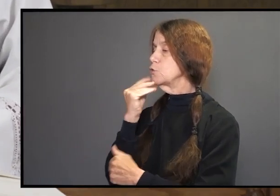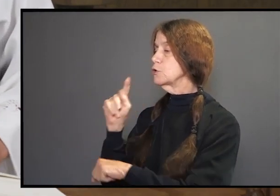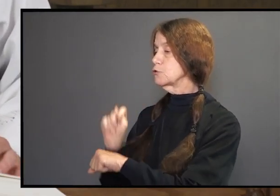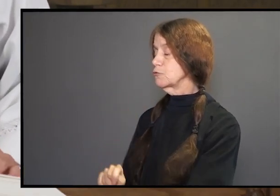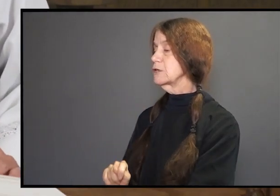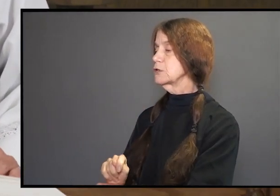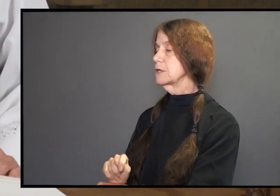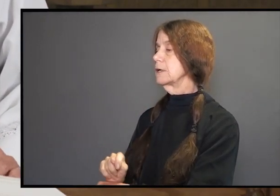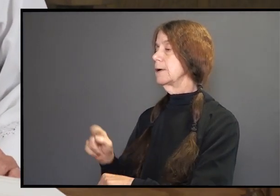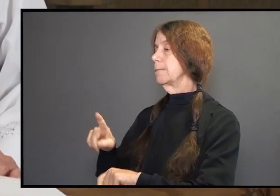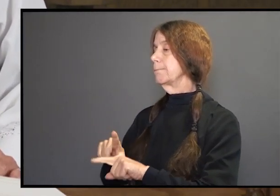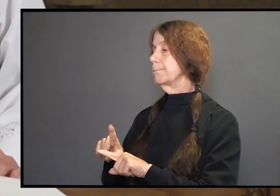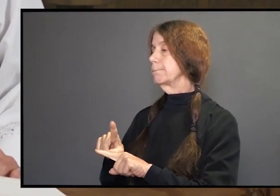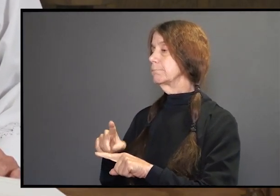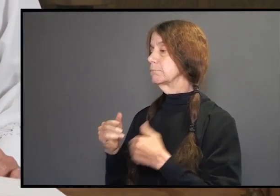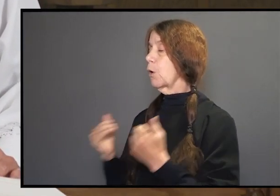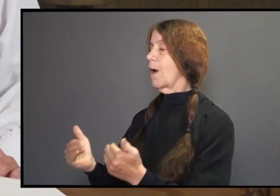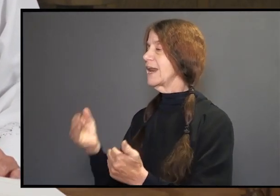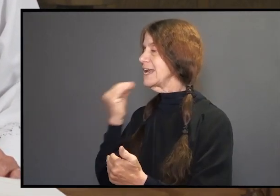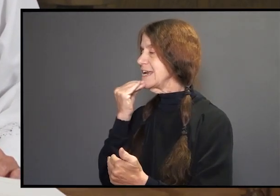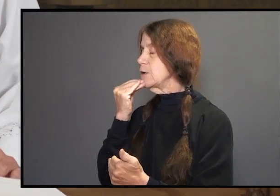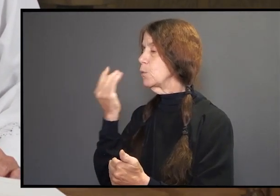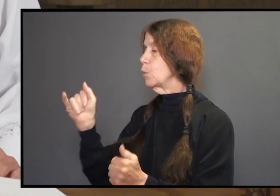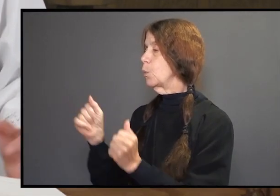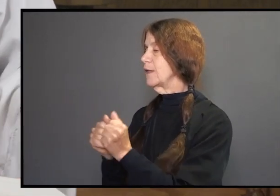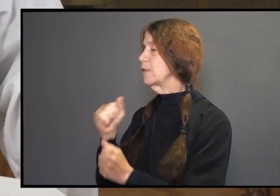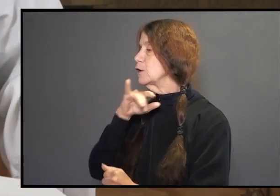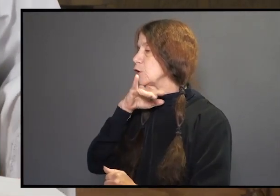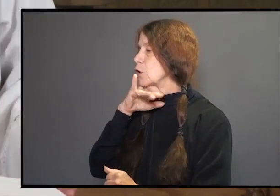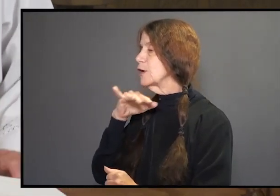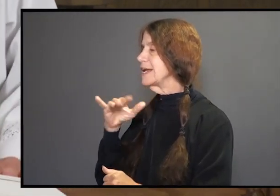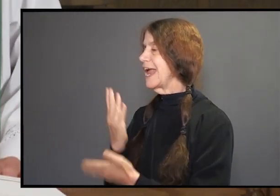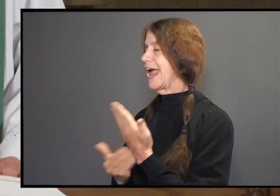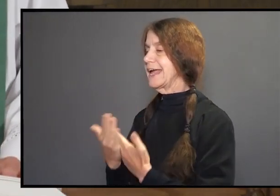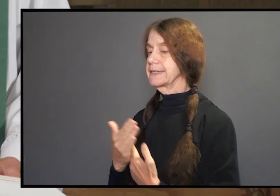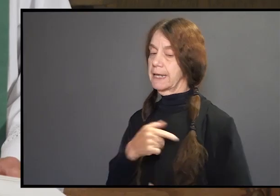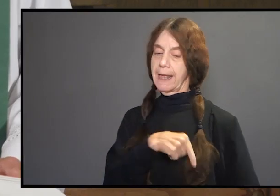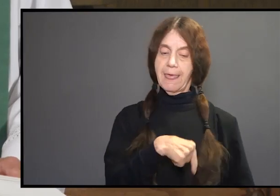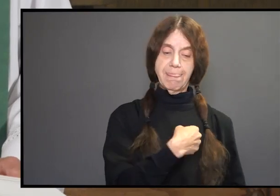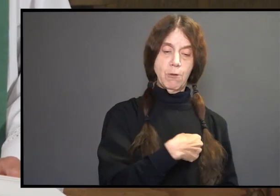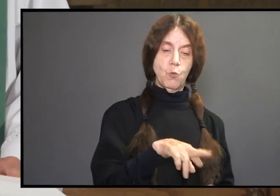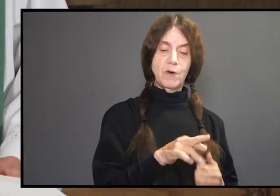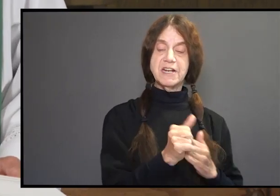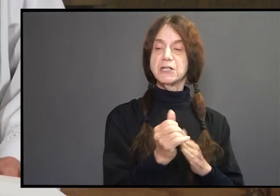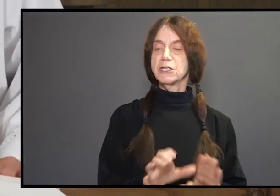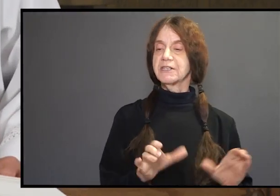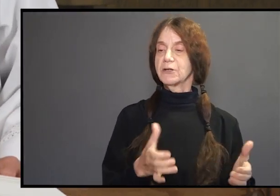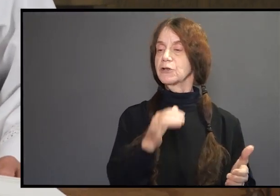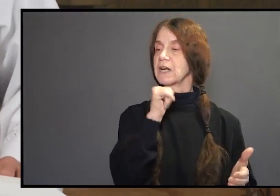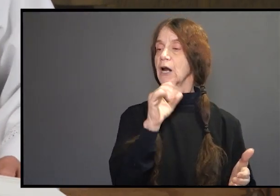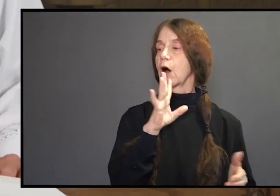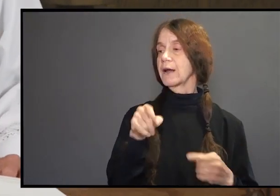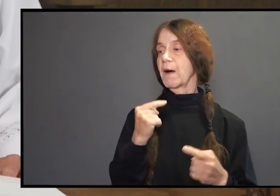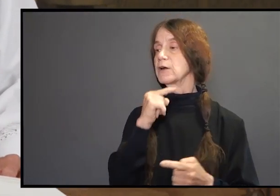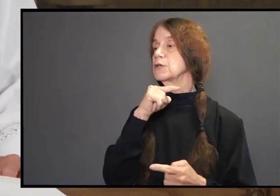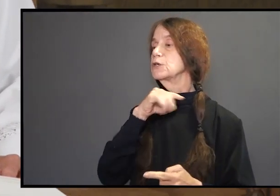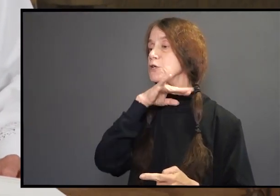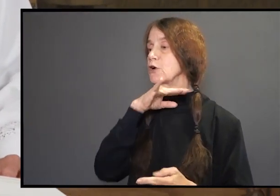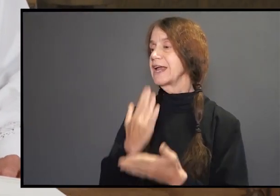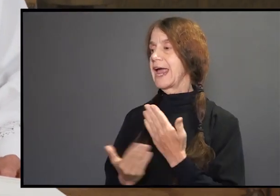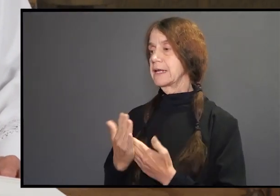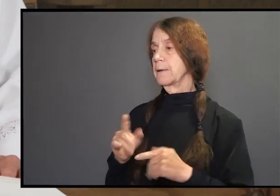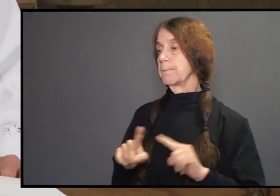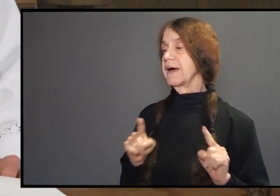elders, but eat with defiled hands? The Pharisees were not talking about dirty hands. Instead, they were talking